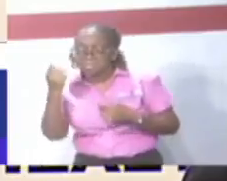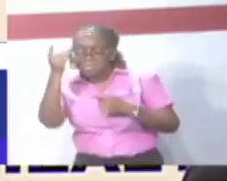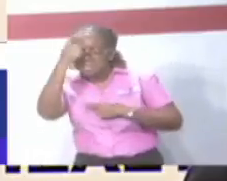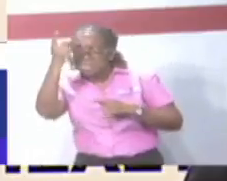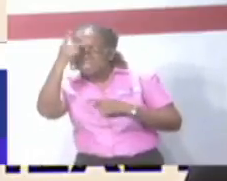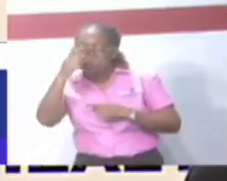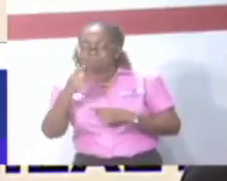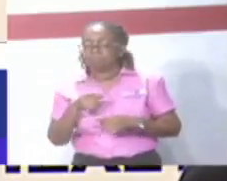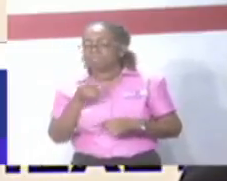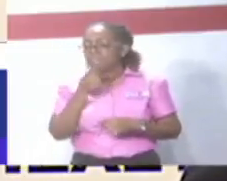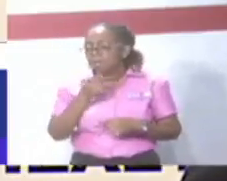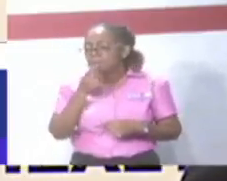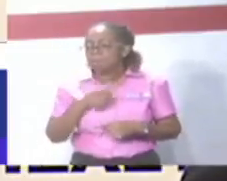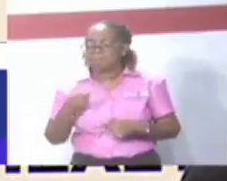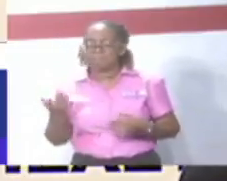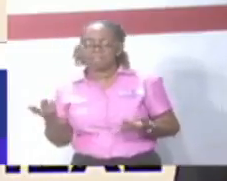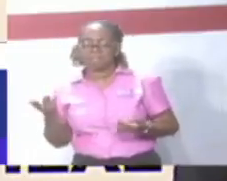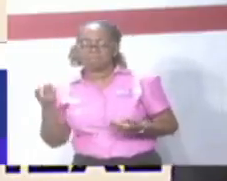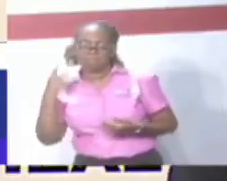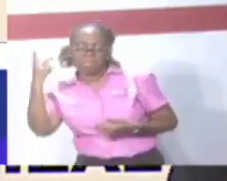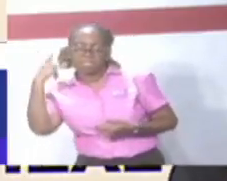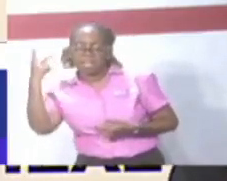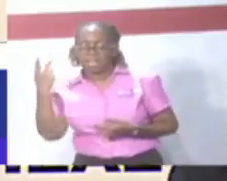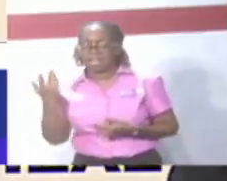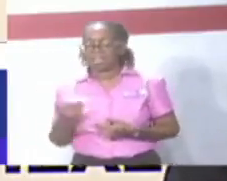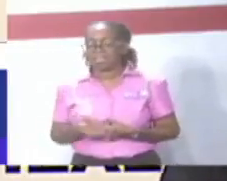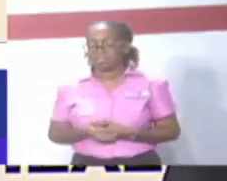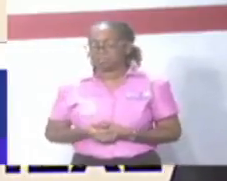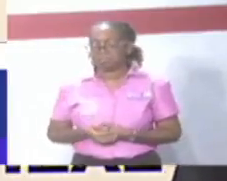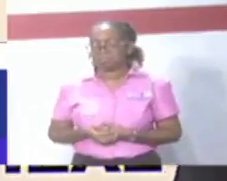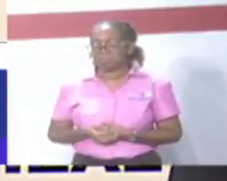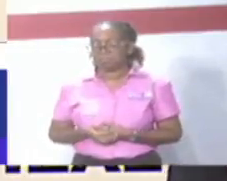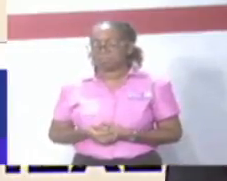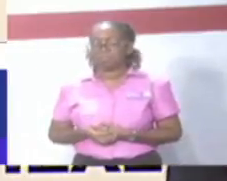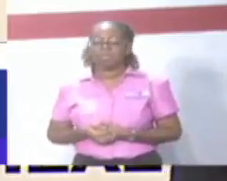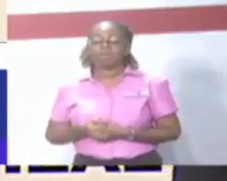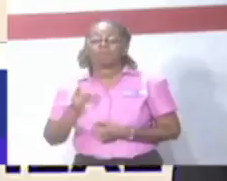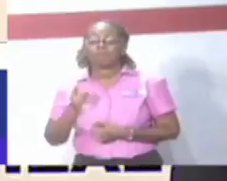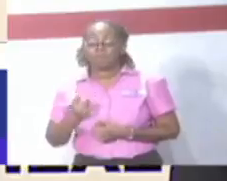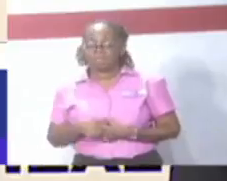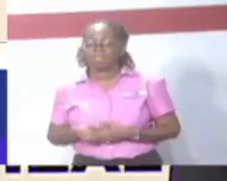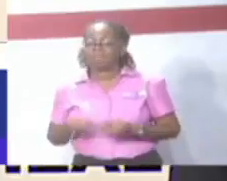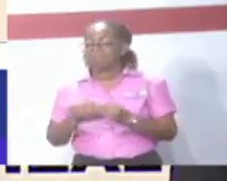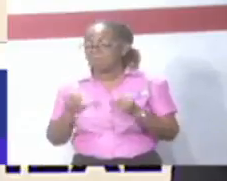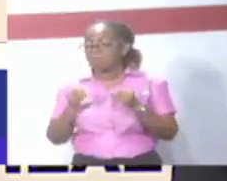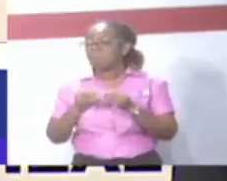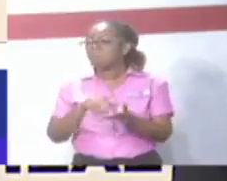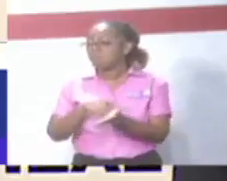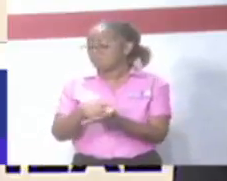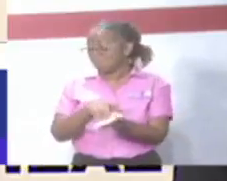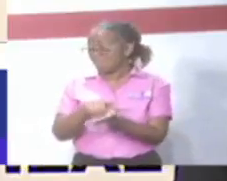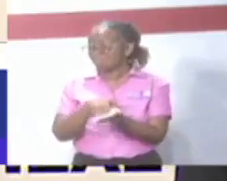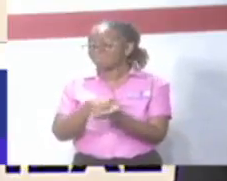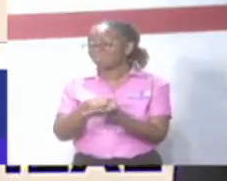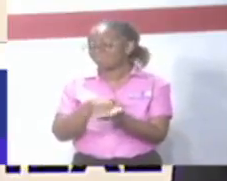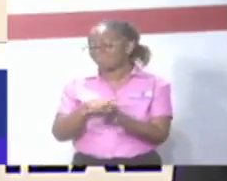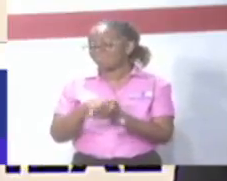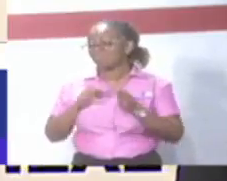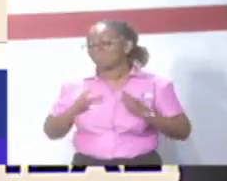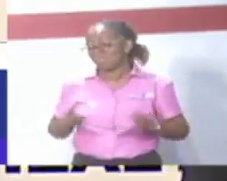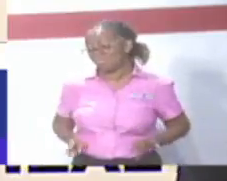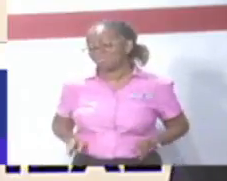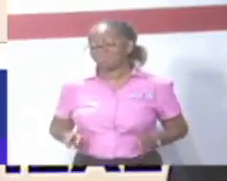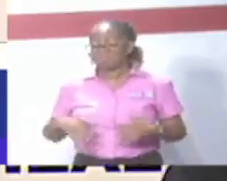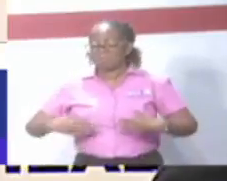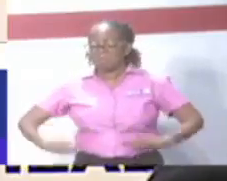working properly, the gate wide open on one hinge. You have hypertension. Oh, that's another structural feature. The front door locking working